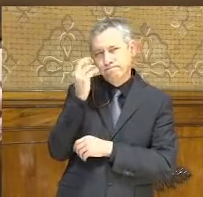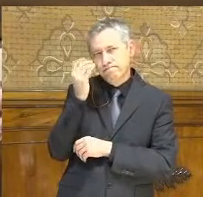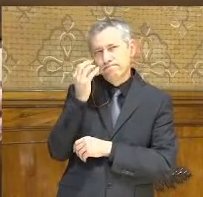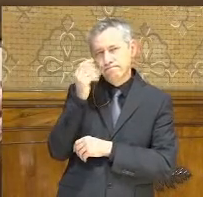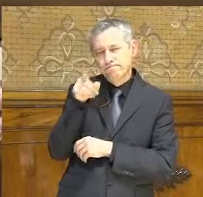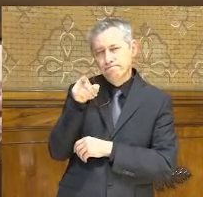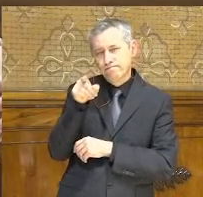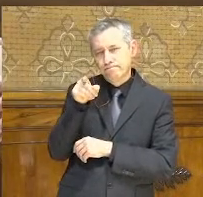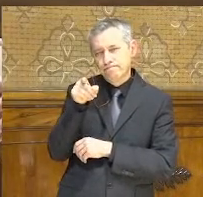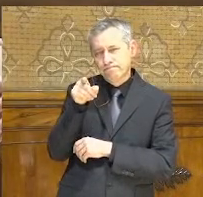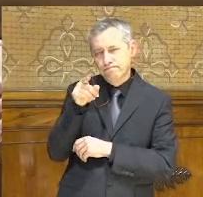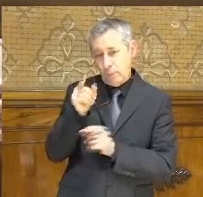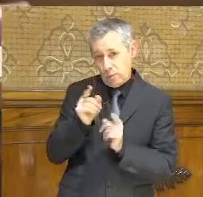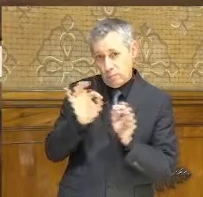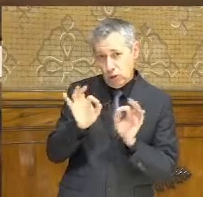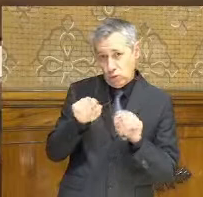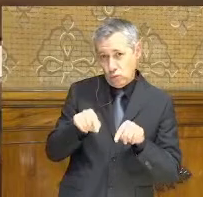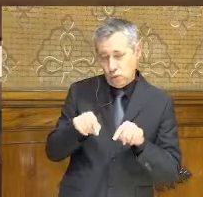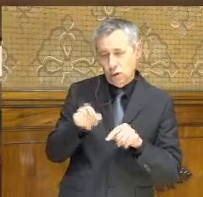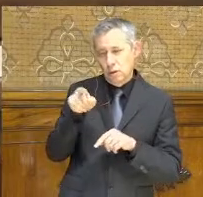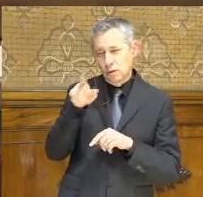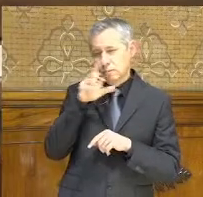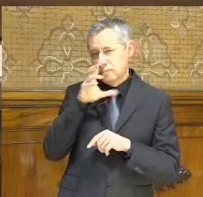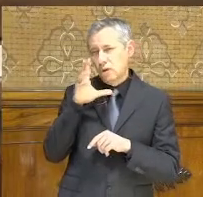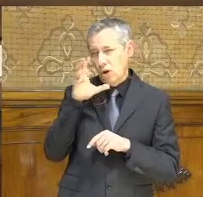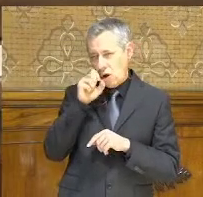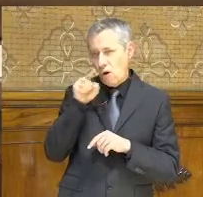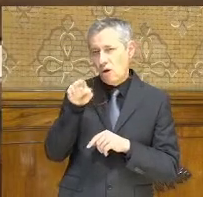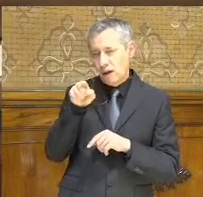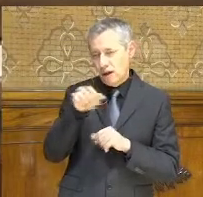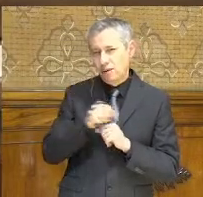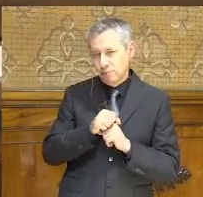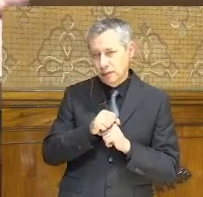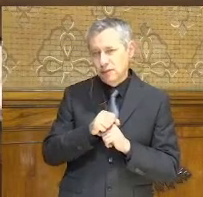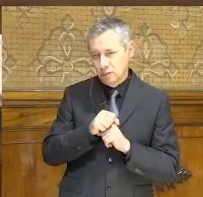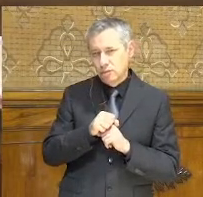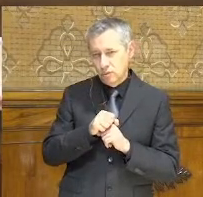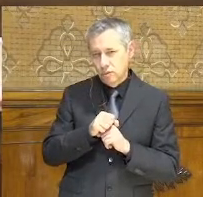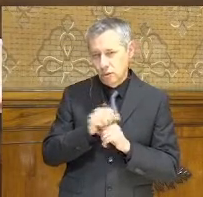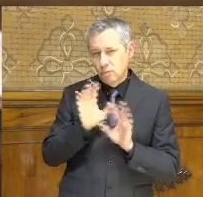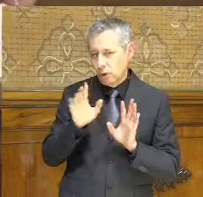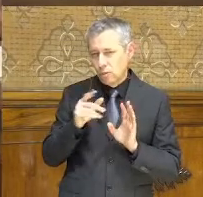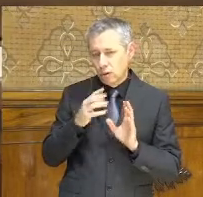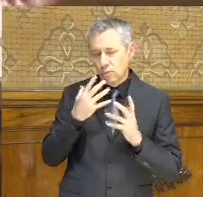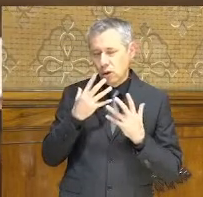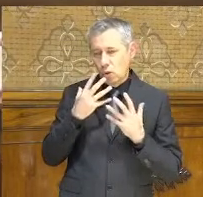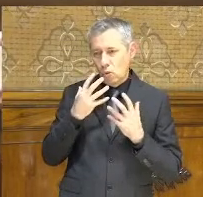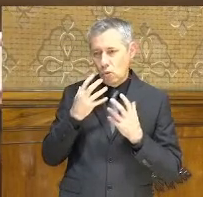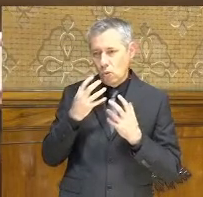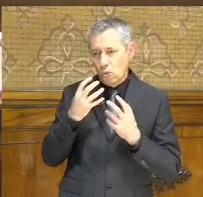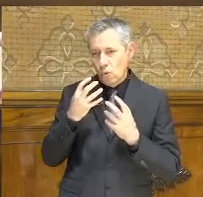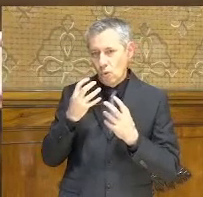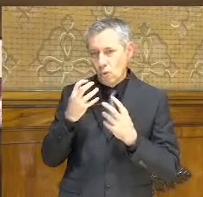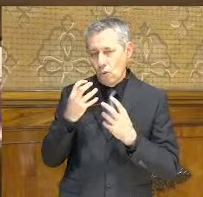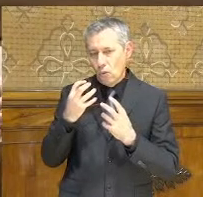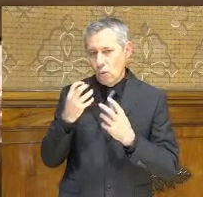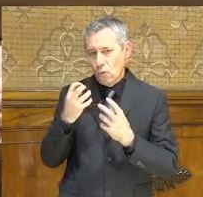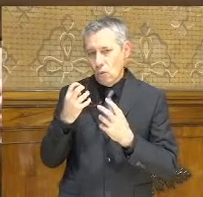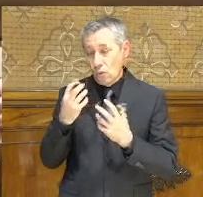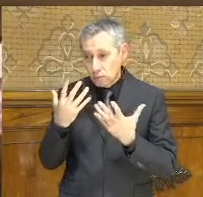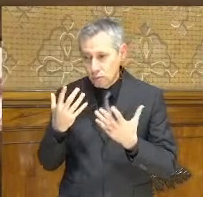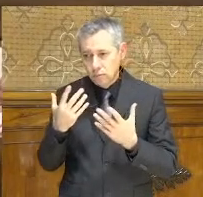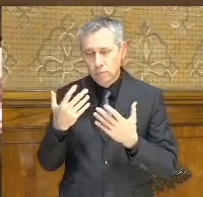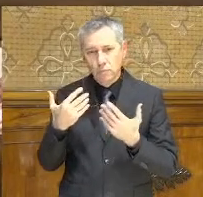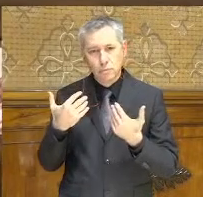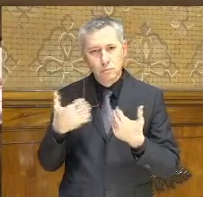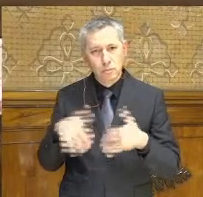I felt that I was caught in what we could call an event, also in a Derridean meaning. So,